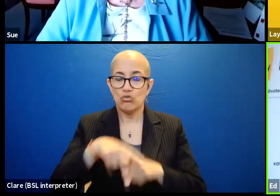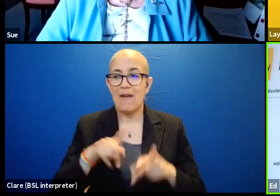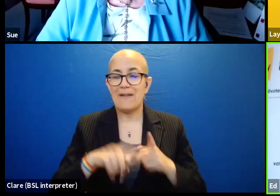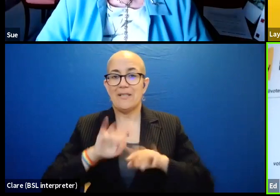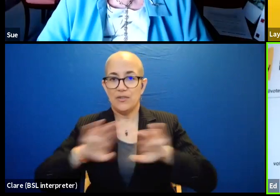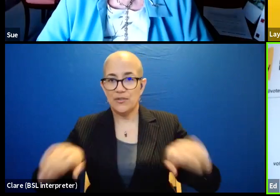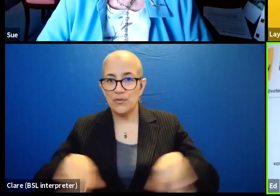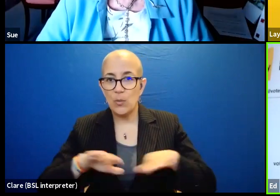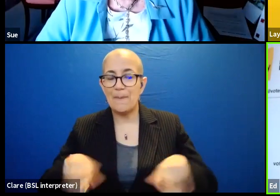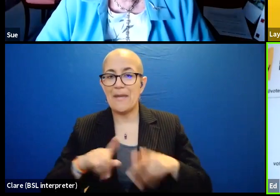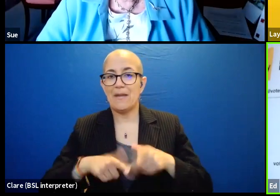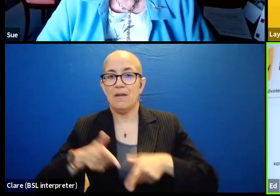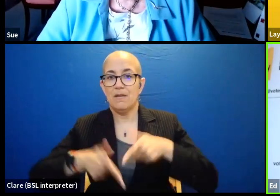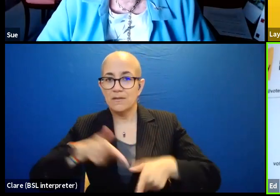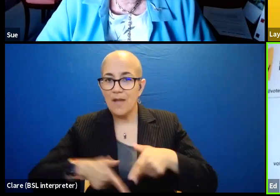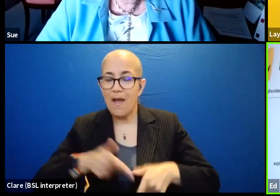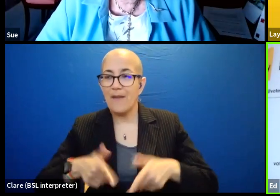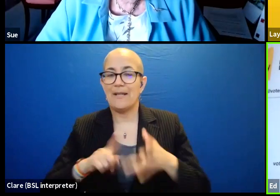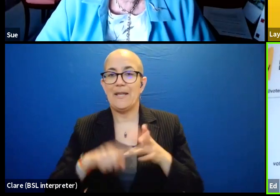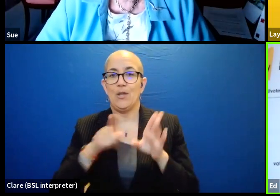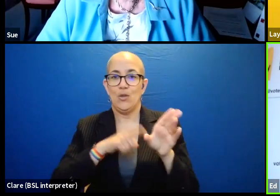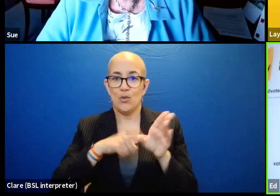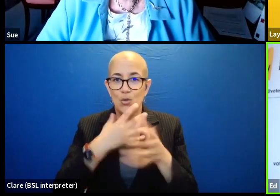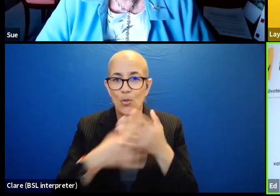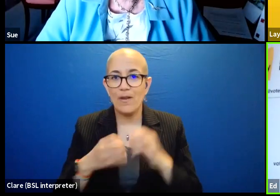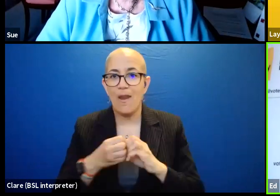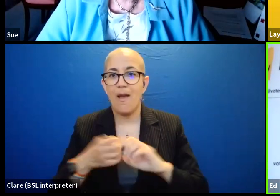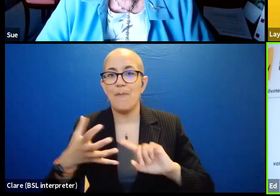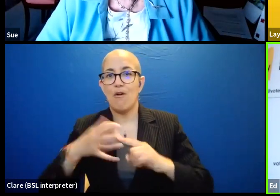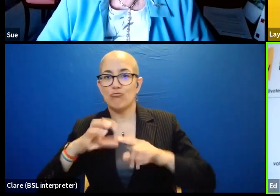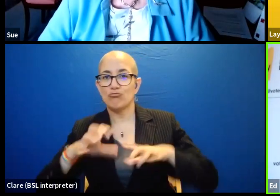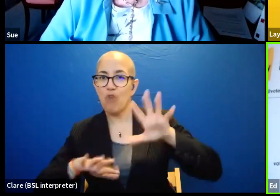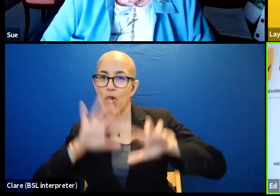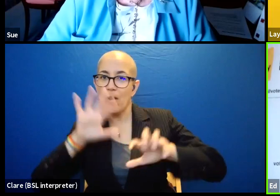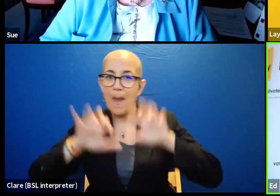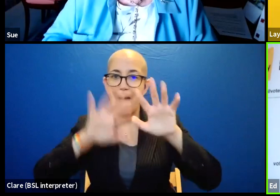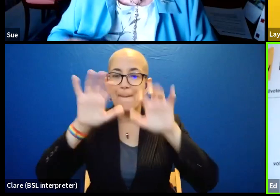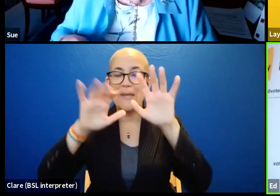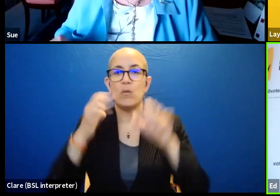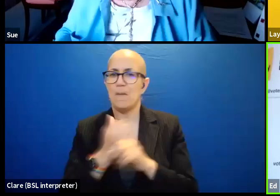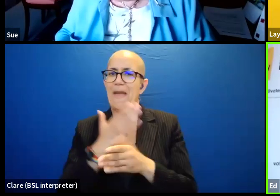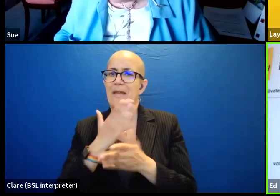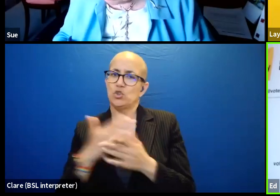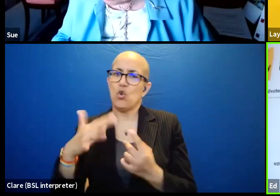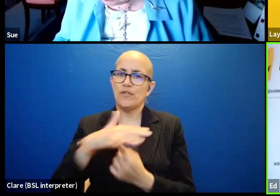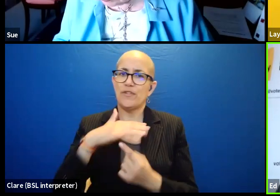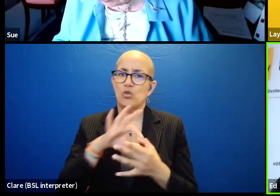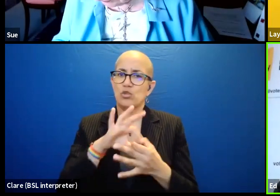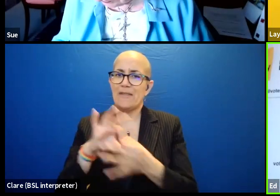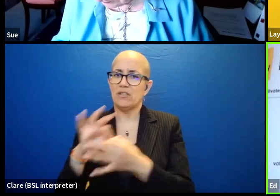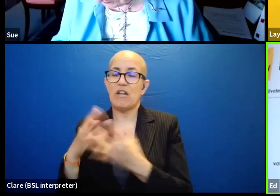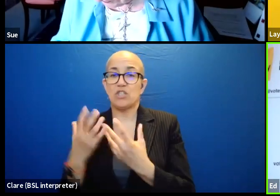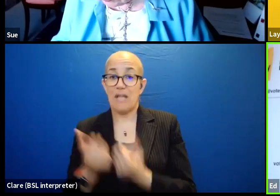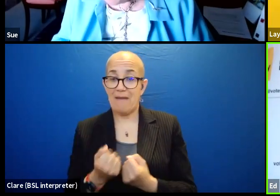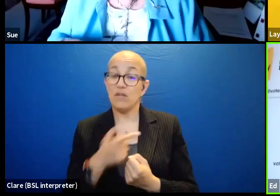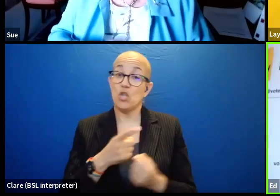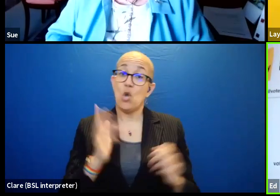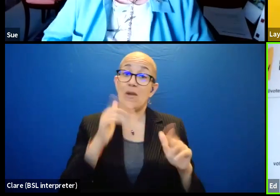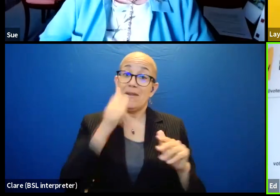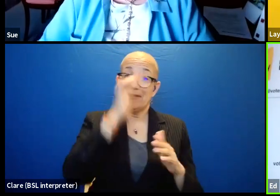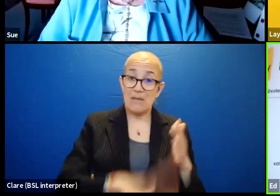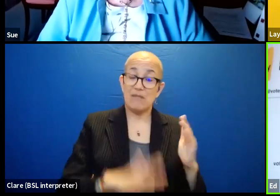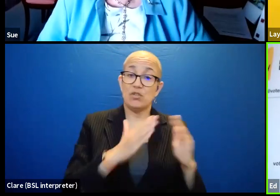rock climbing, he goes to a youth club. You know, we make sure he has that social interaction as well. So that experience of home teaching a special